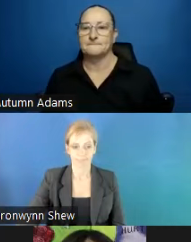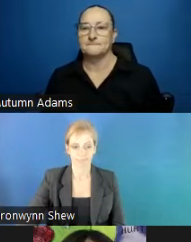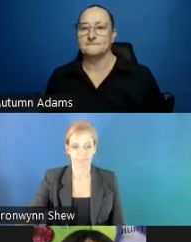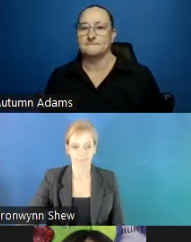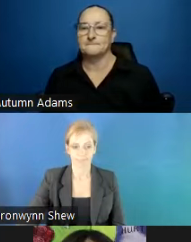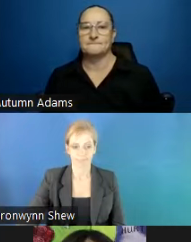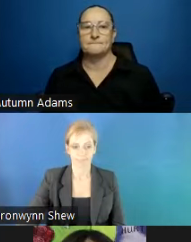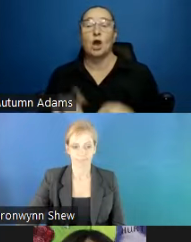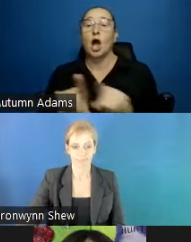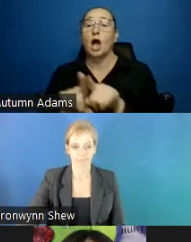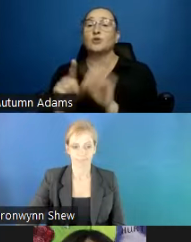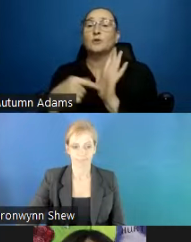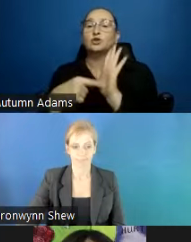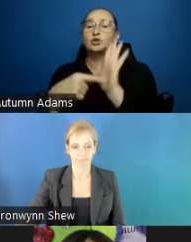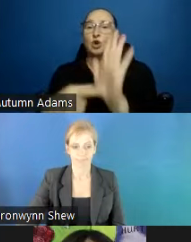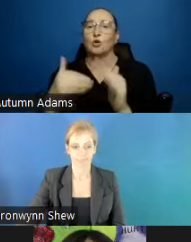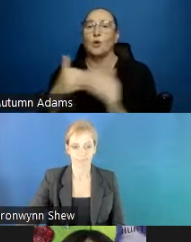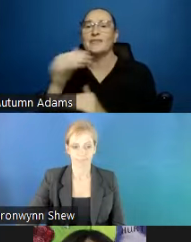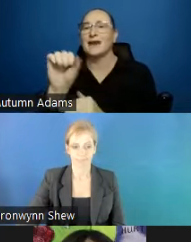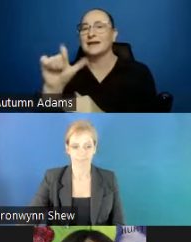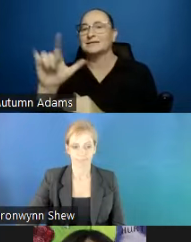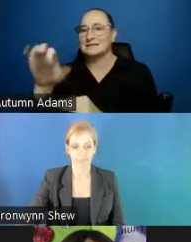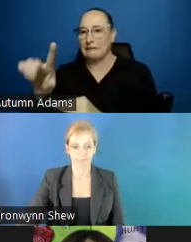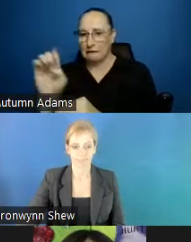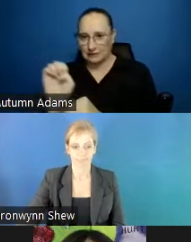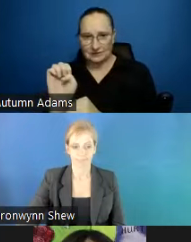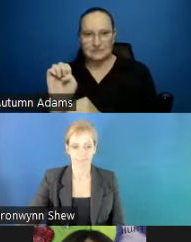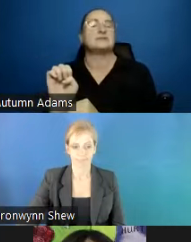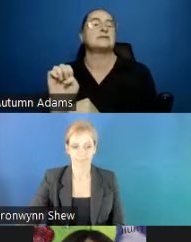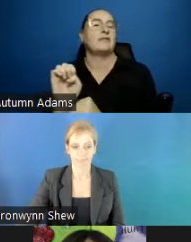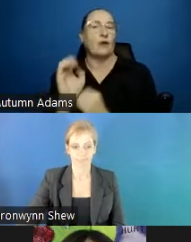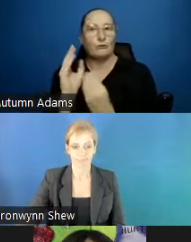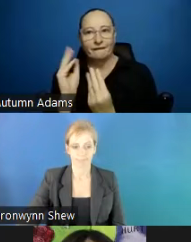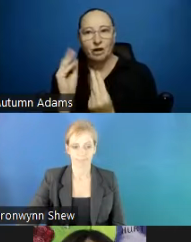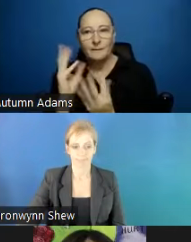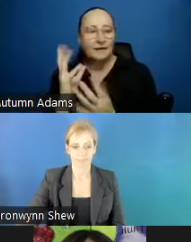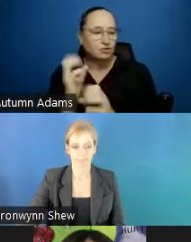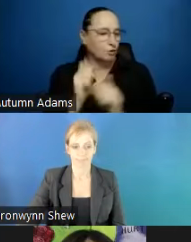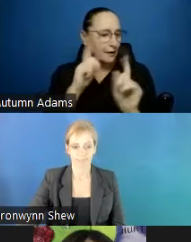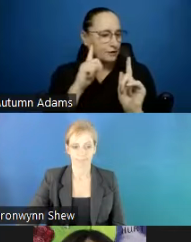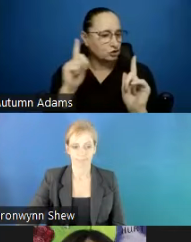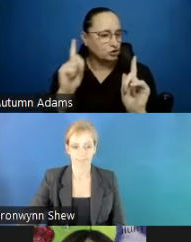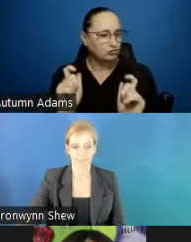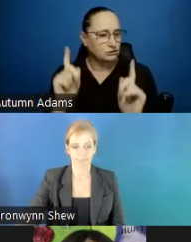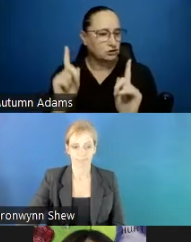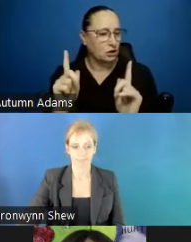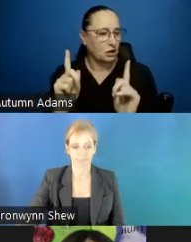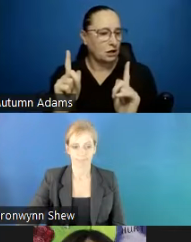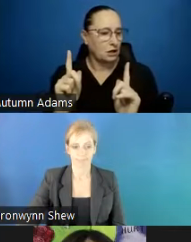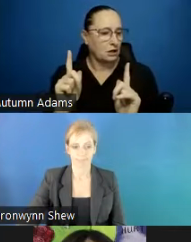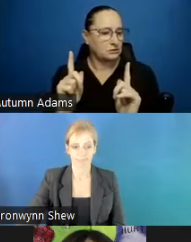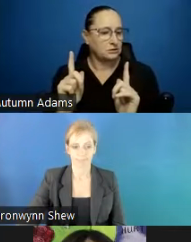I also want to show you on the next slide their information, so you can take a screenshot or, you know, save it later. You'll have